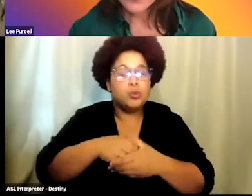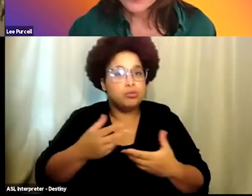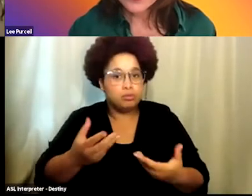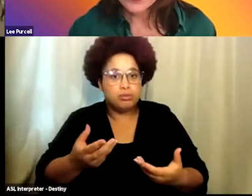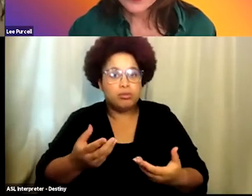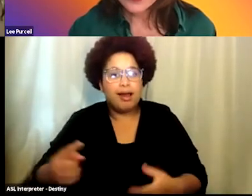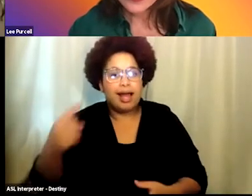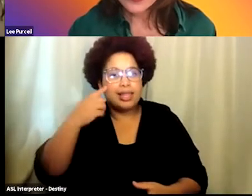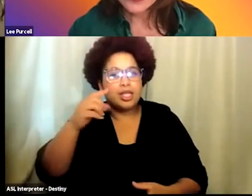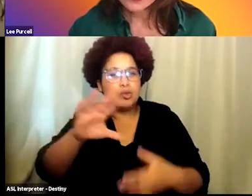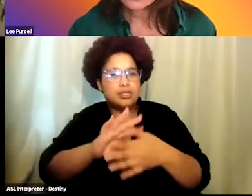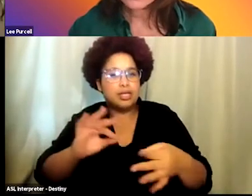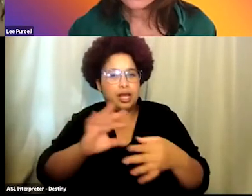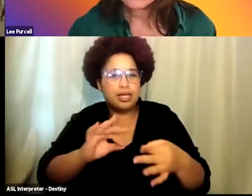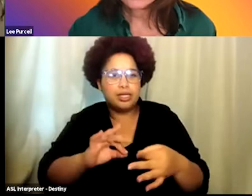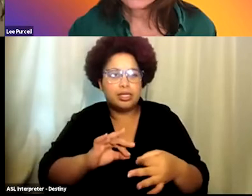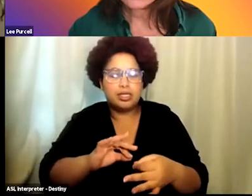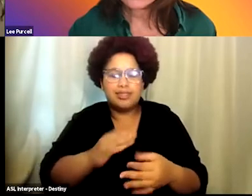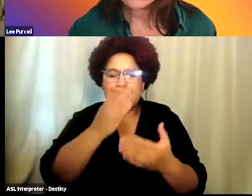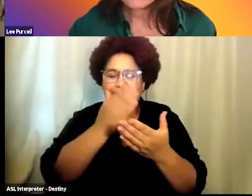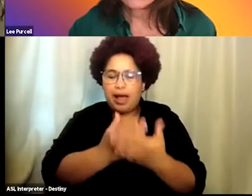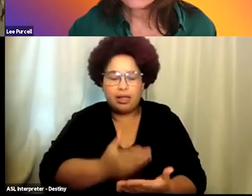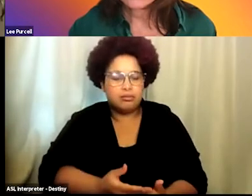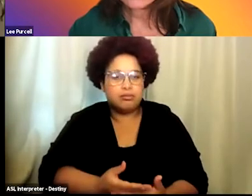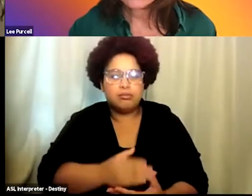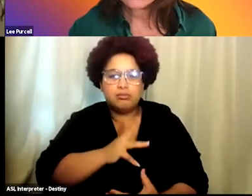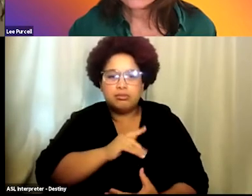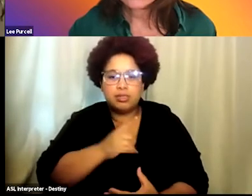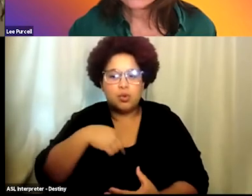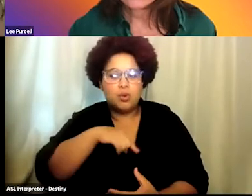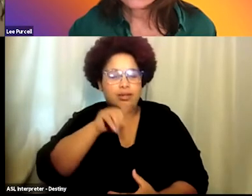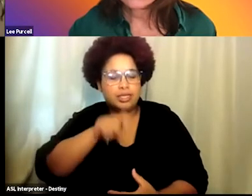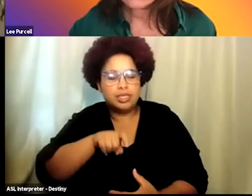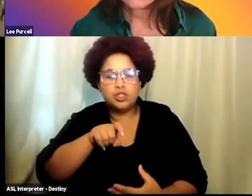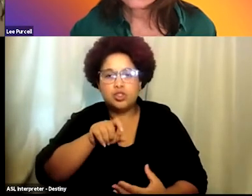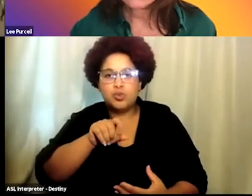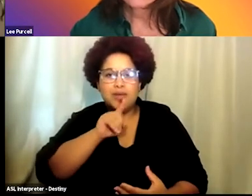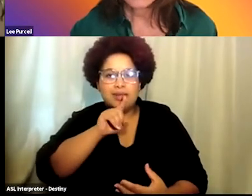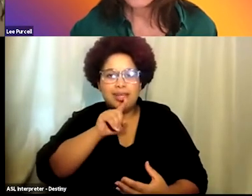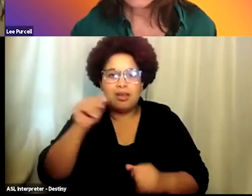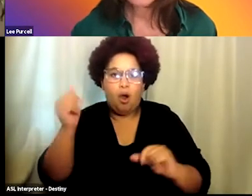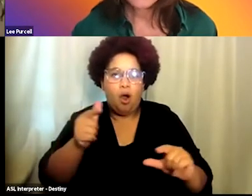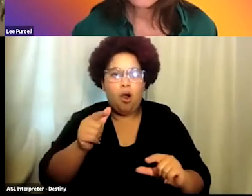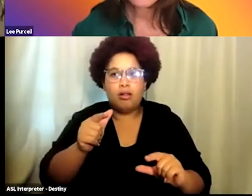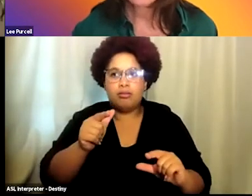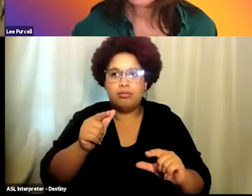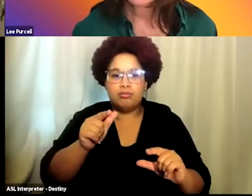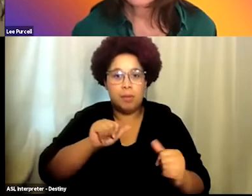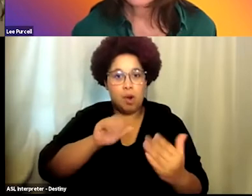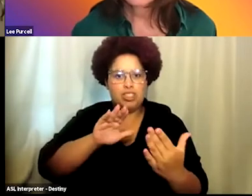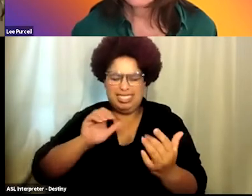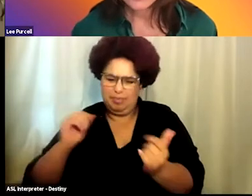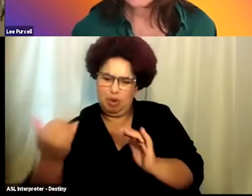I really think what you're saying is totally valid. We have to come at it at every angle, I think. So anything we do is going to be